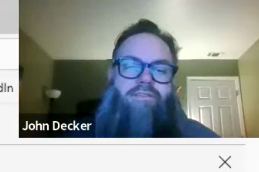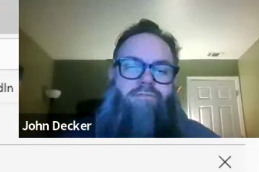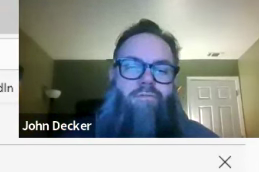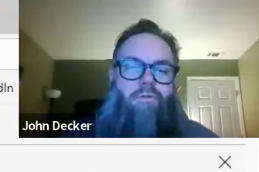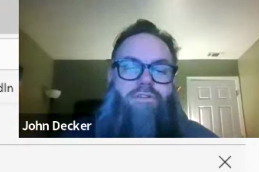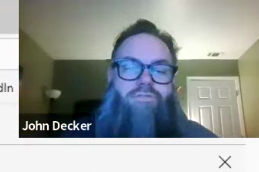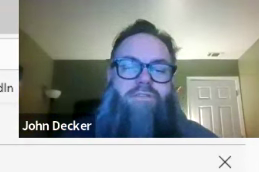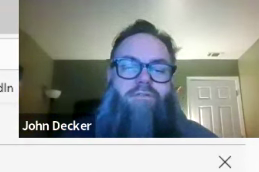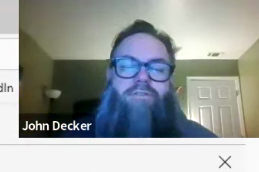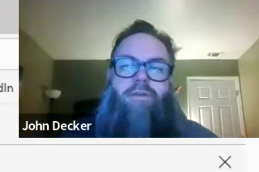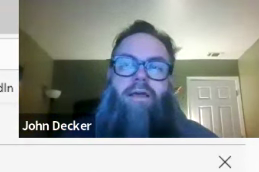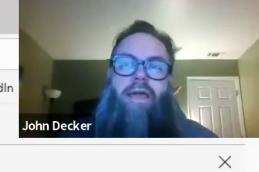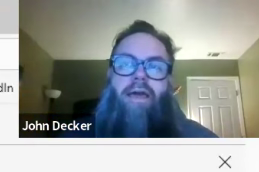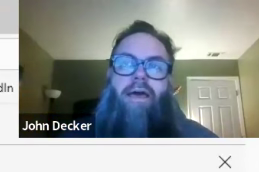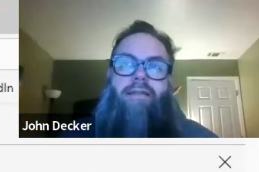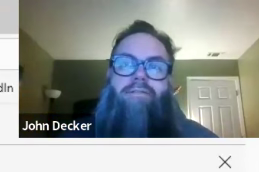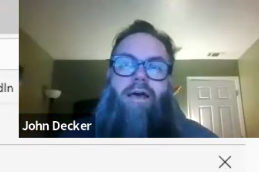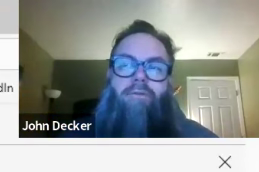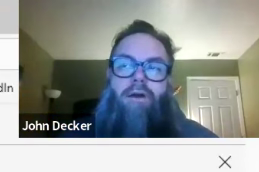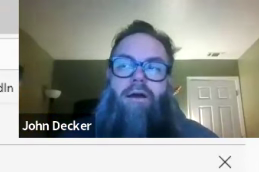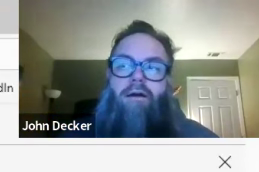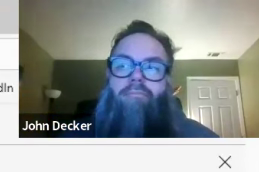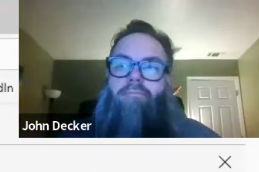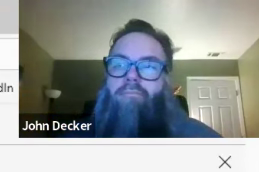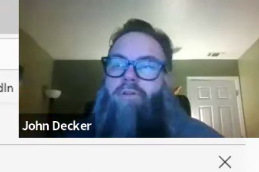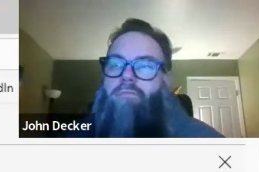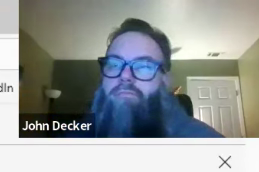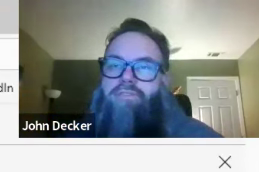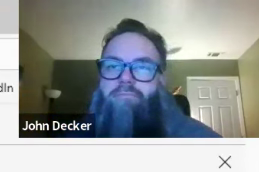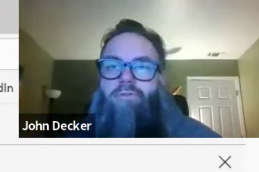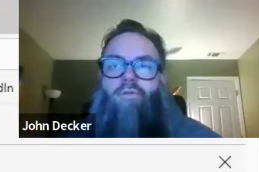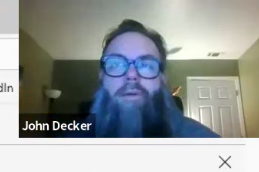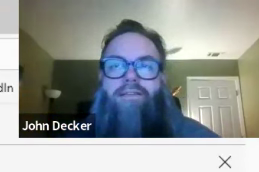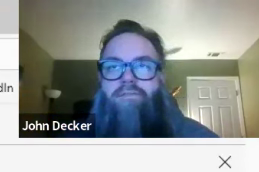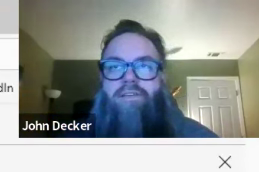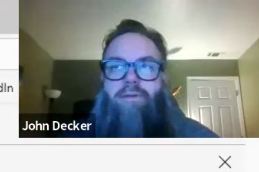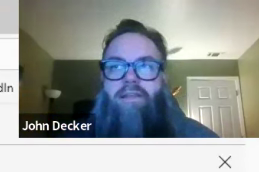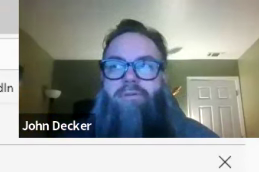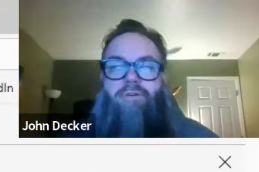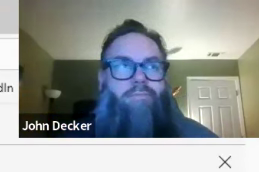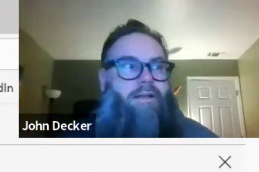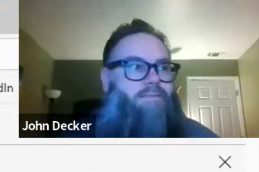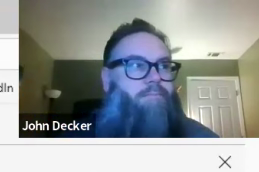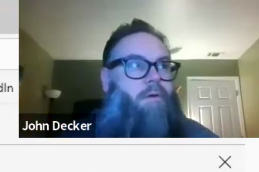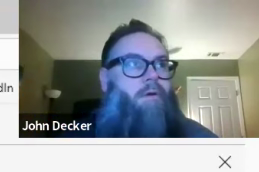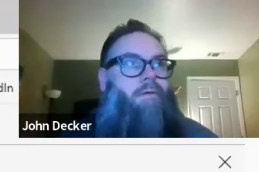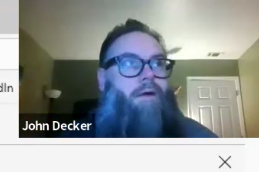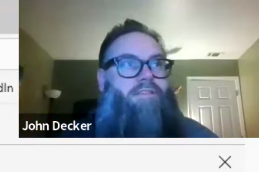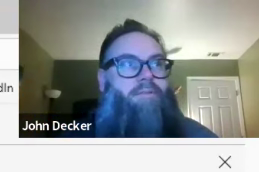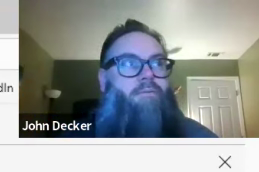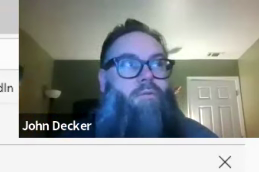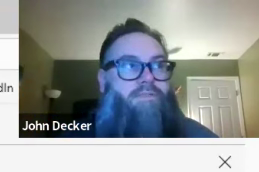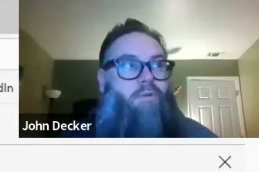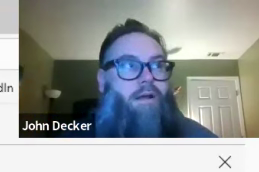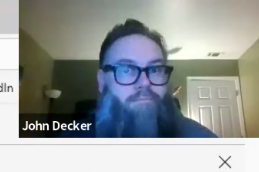board governance for regional centers, and that there some reform activities may need to be put in place.